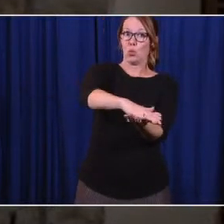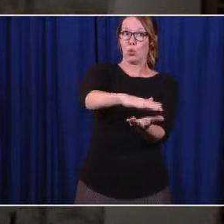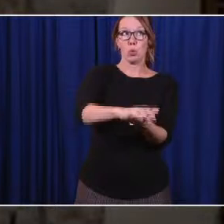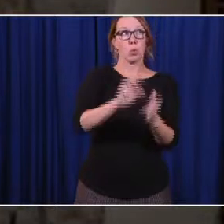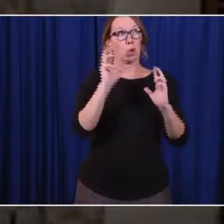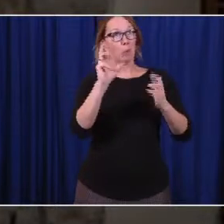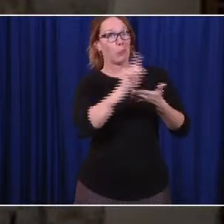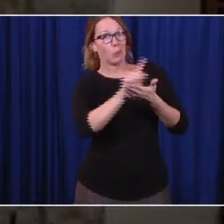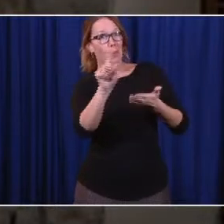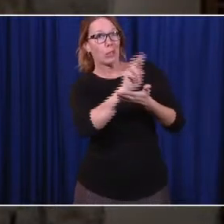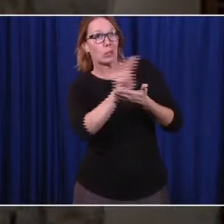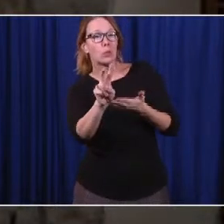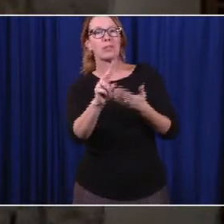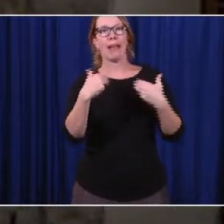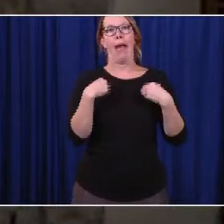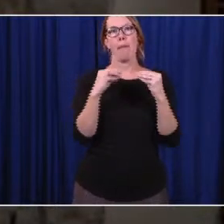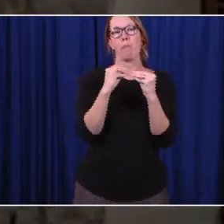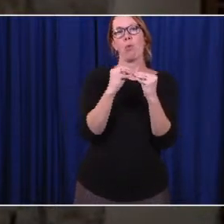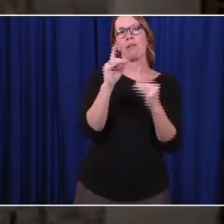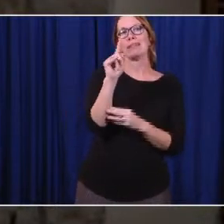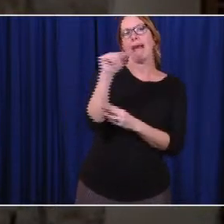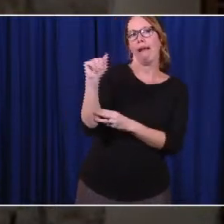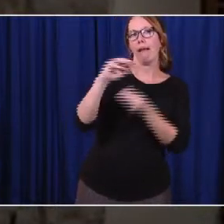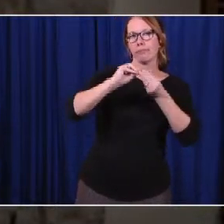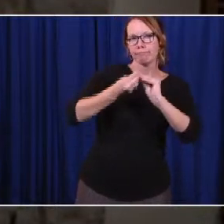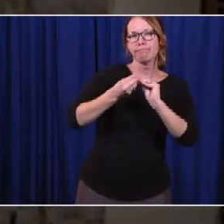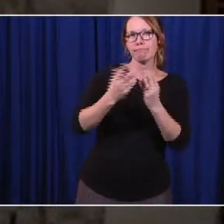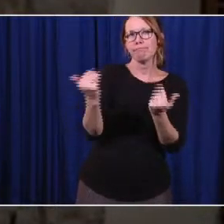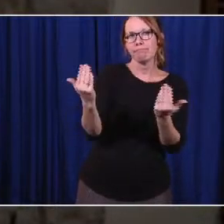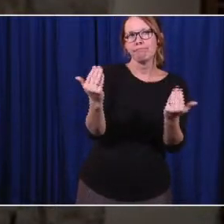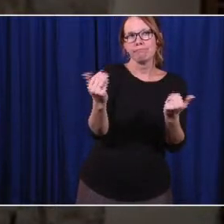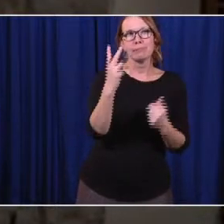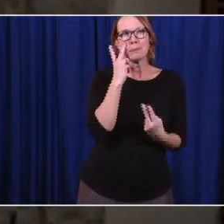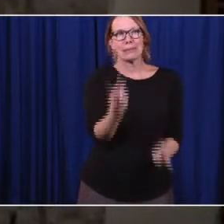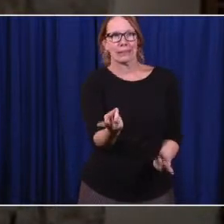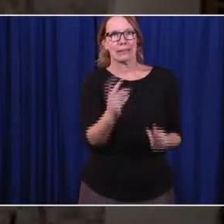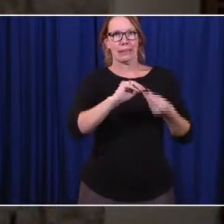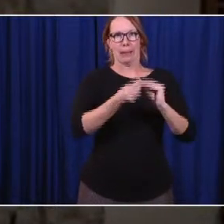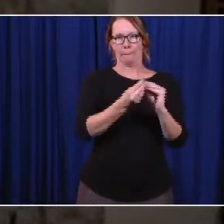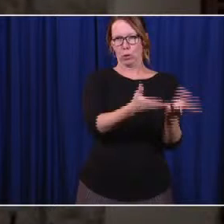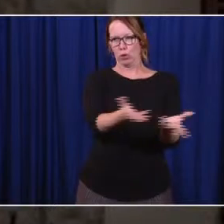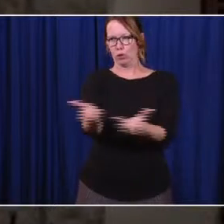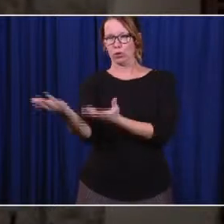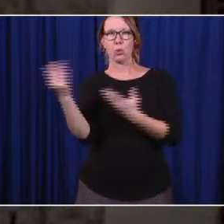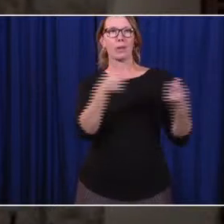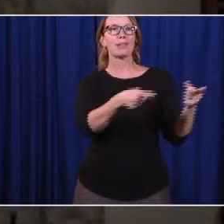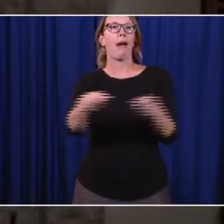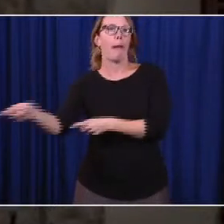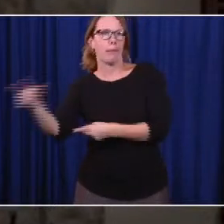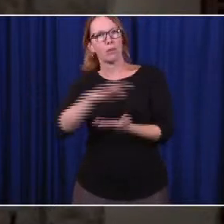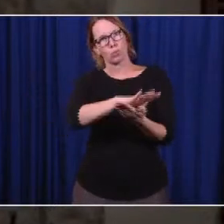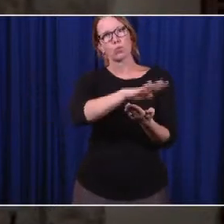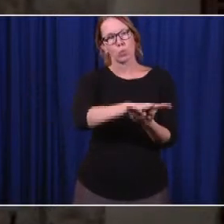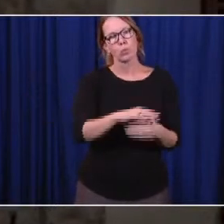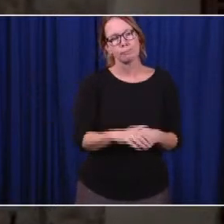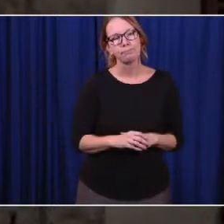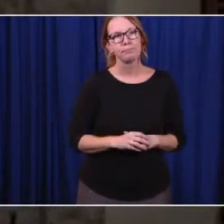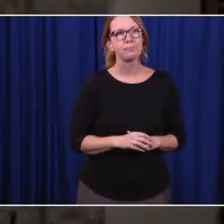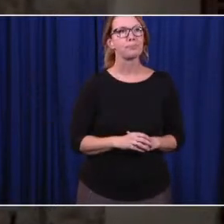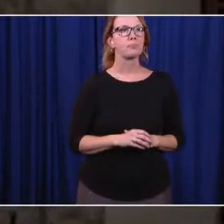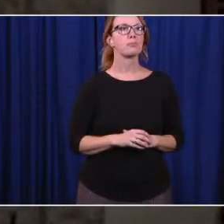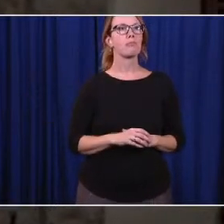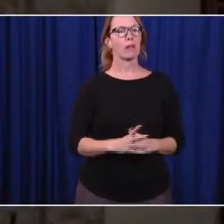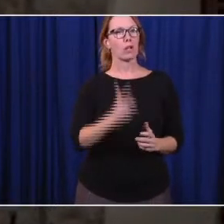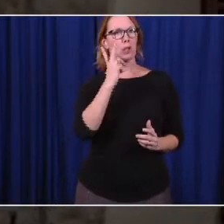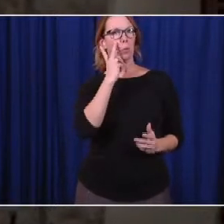week or so to have some data back, at least preliminary data, to show what is actually occurring inside the classroom. And so we'll have